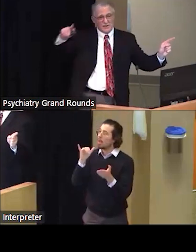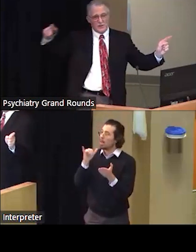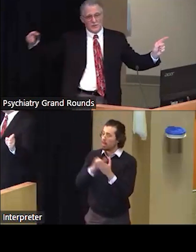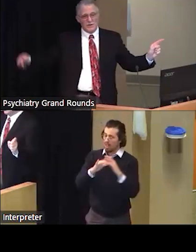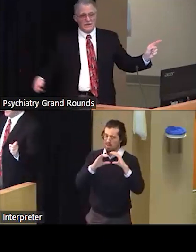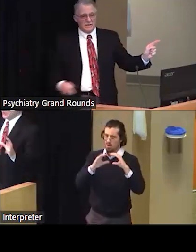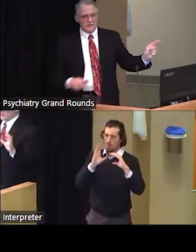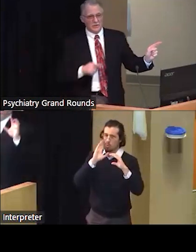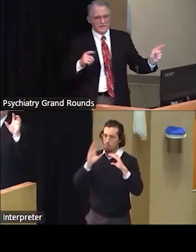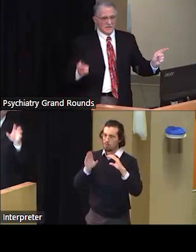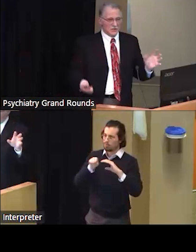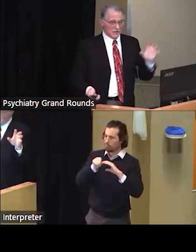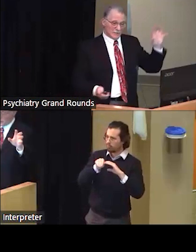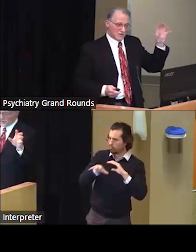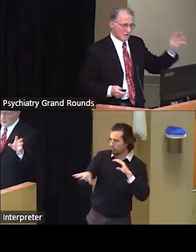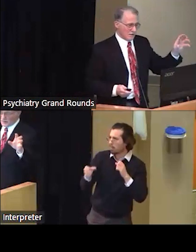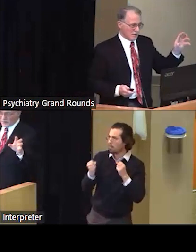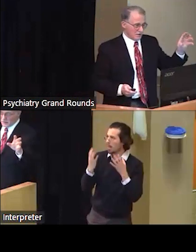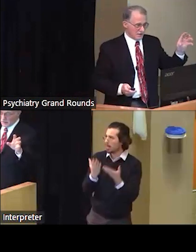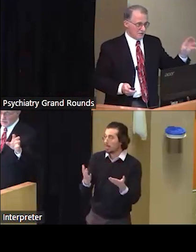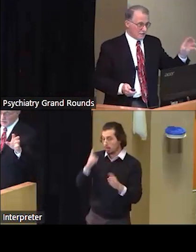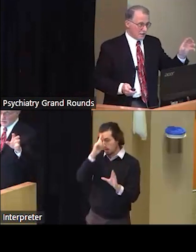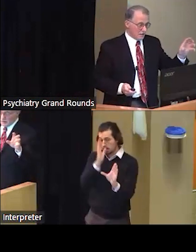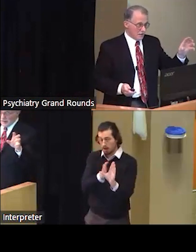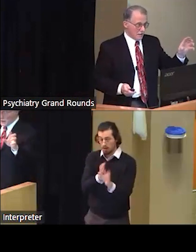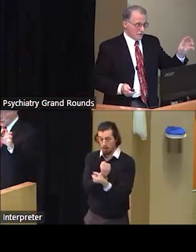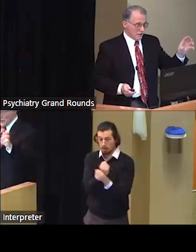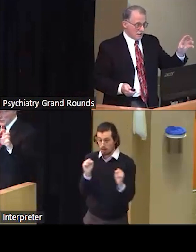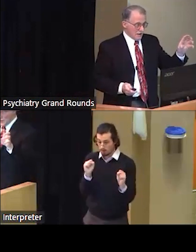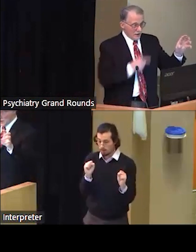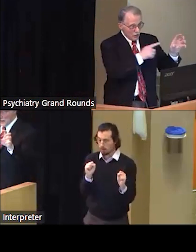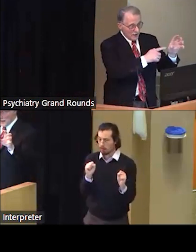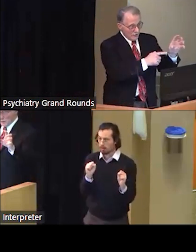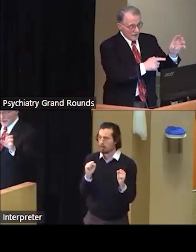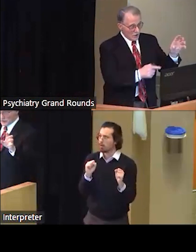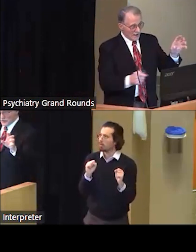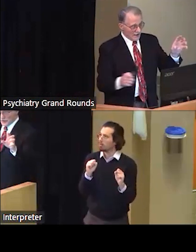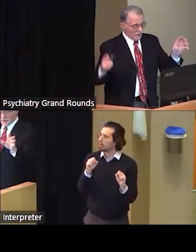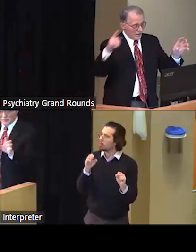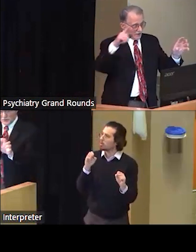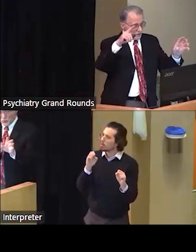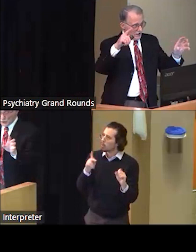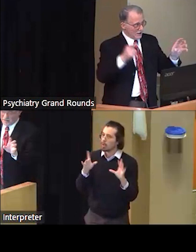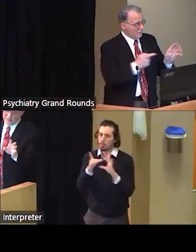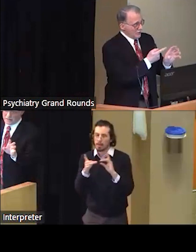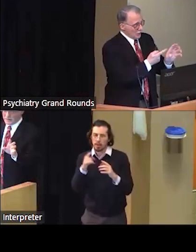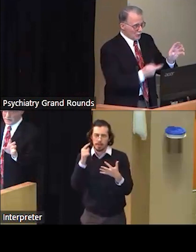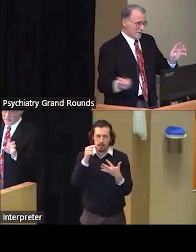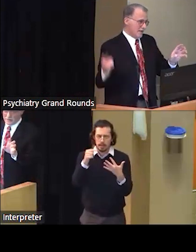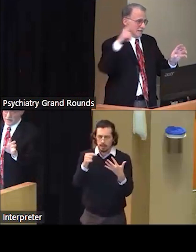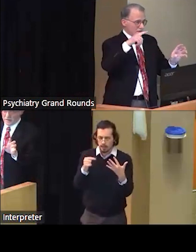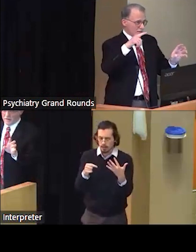many things we worry about in the organization. Keeping psychological safety, how the way it's okay to bring certain things